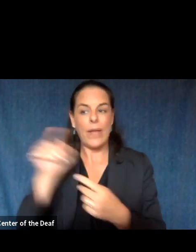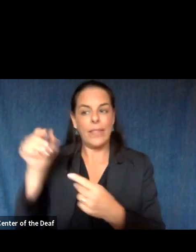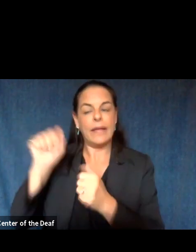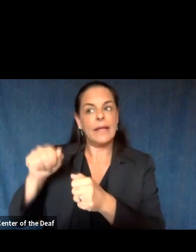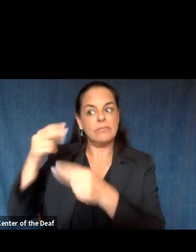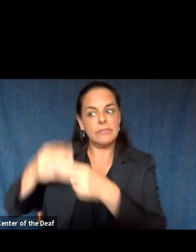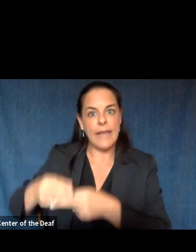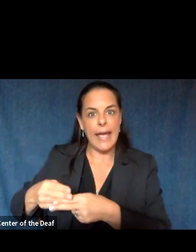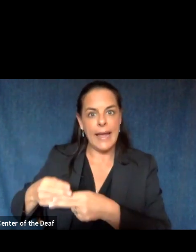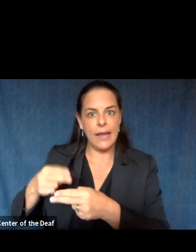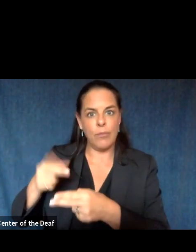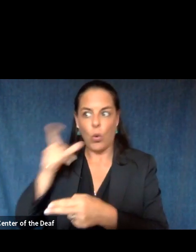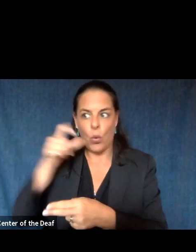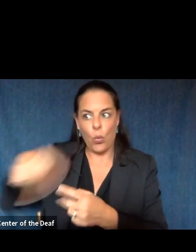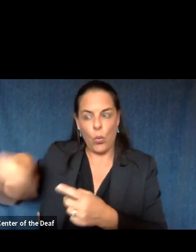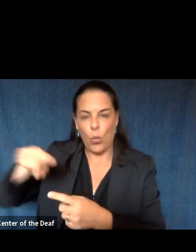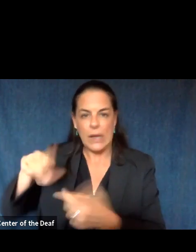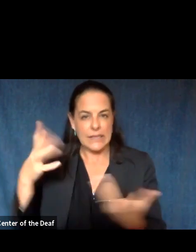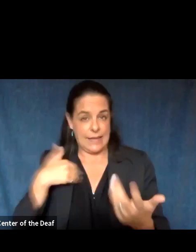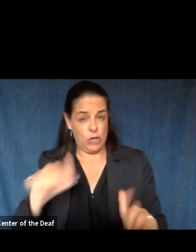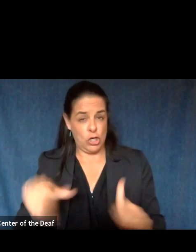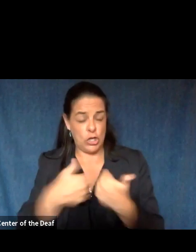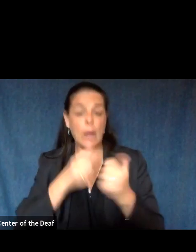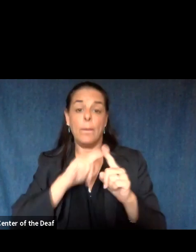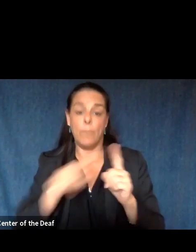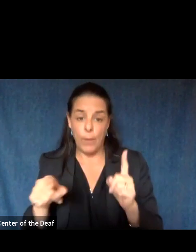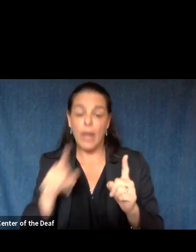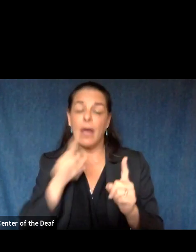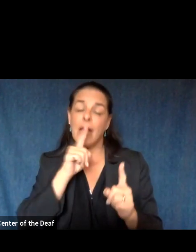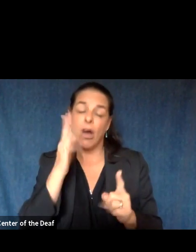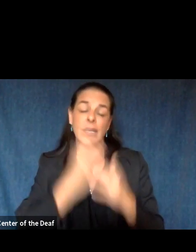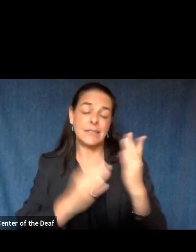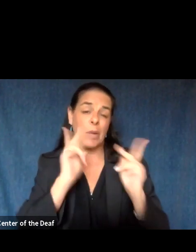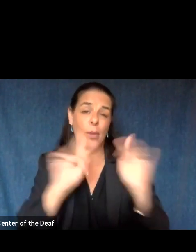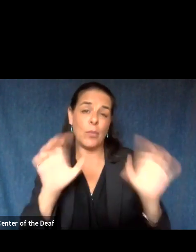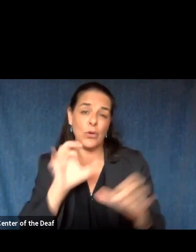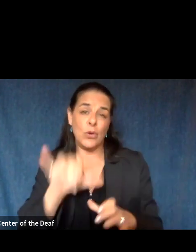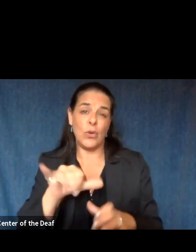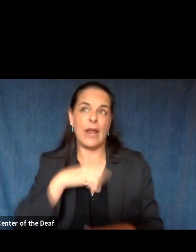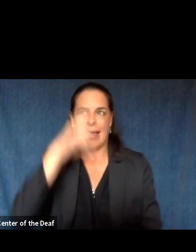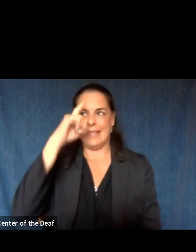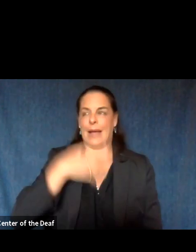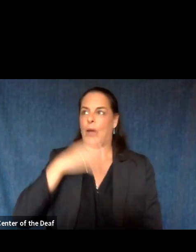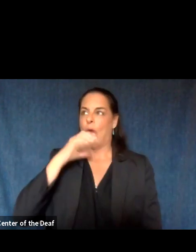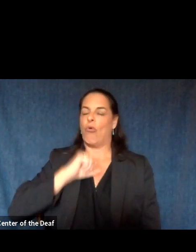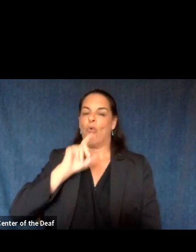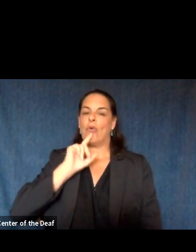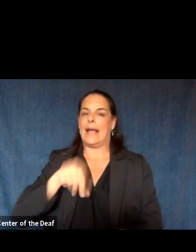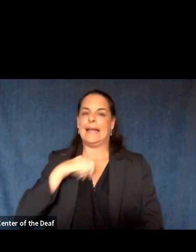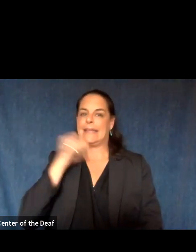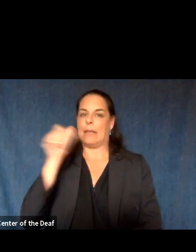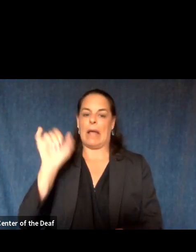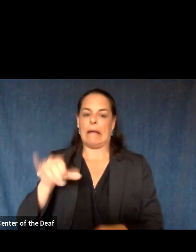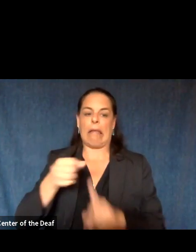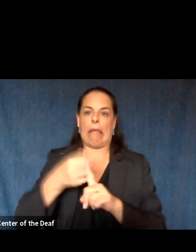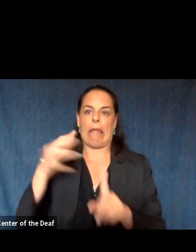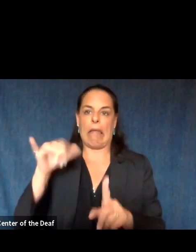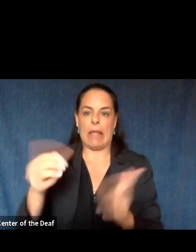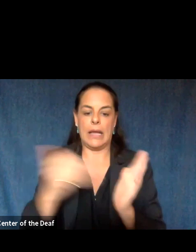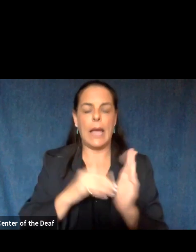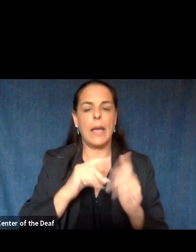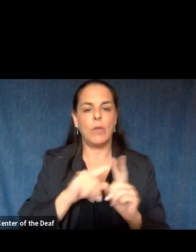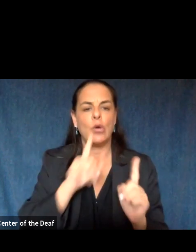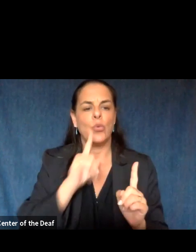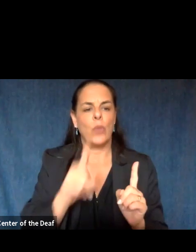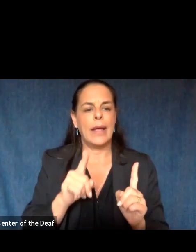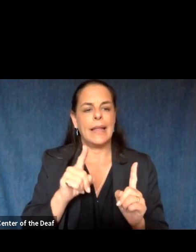behind that. But we do absolutely have people that are doing that. And again, I think my previous answer, I'm not going to go into that again, but it's really